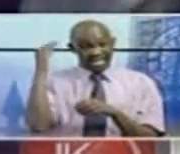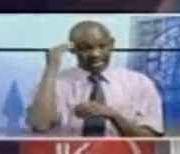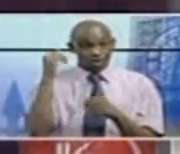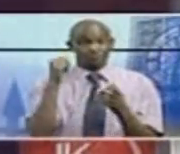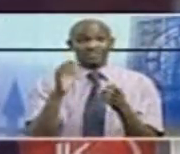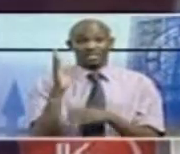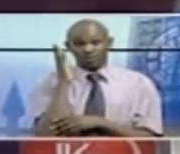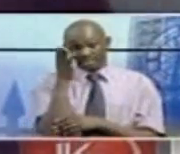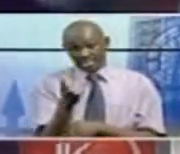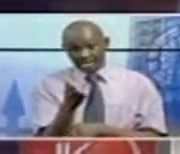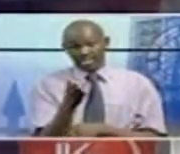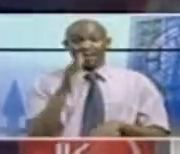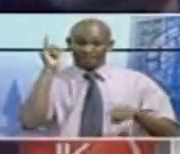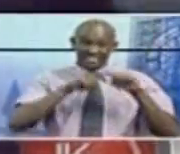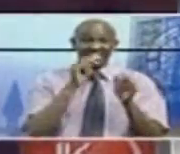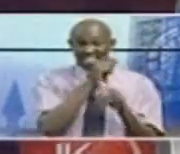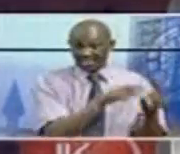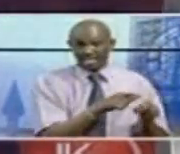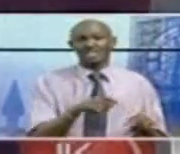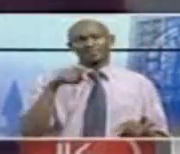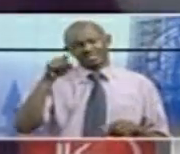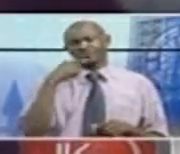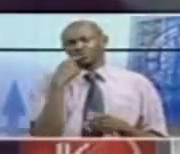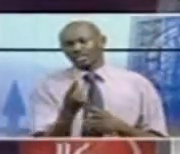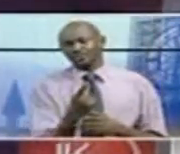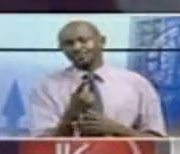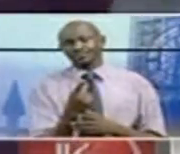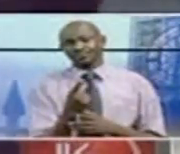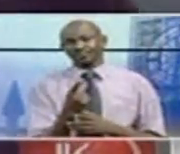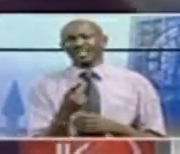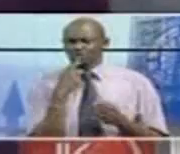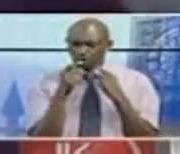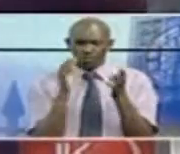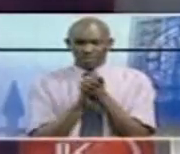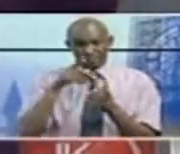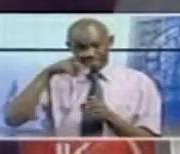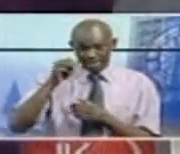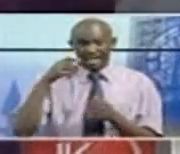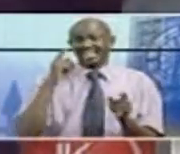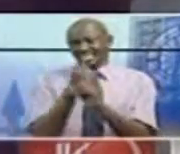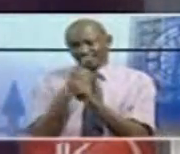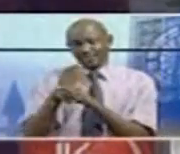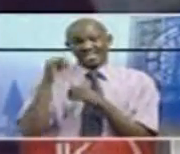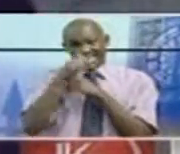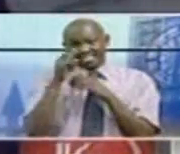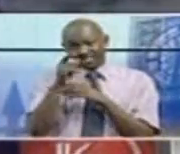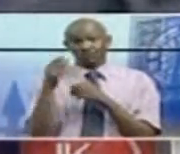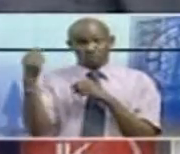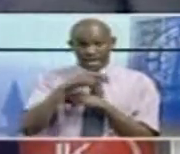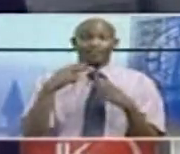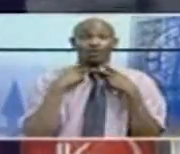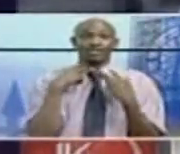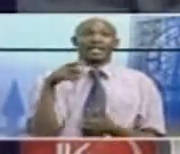here, more than Kenyans, to go and convince the Prime Minister, the President of those countries that you think they should be colonizing